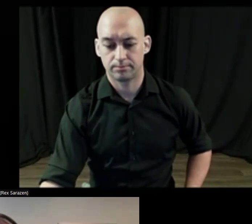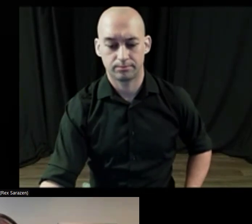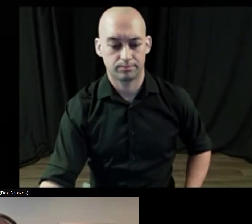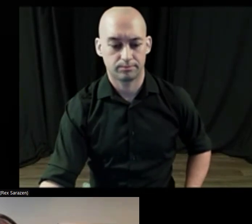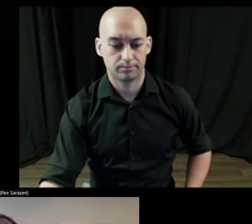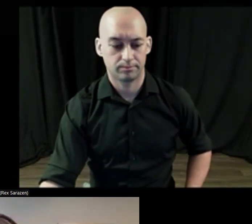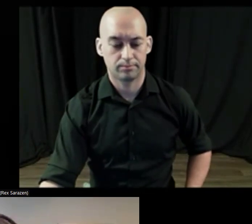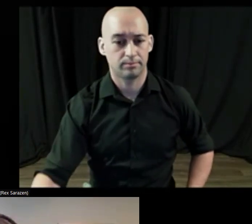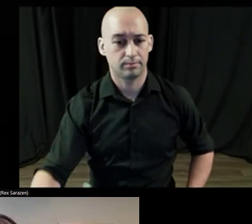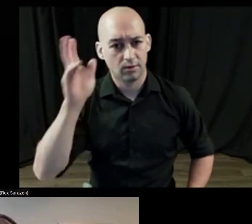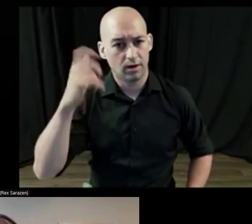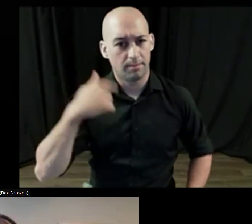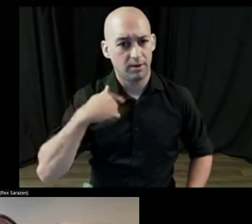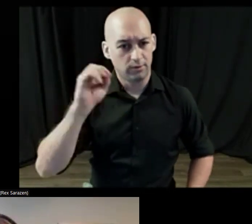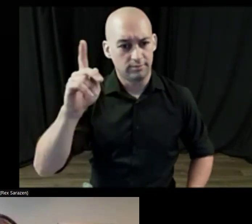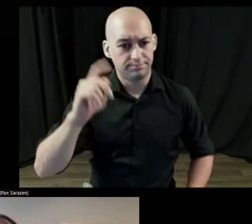Can you hear me okay?